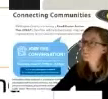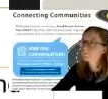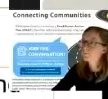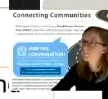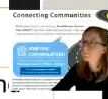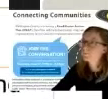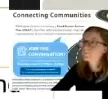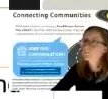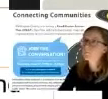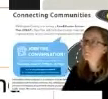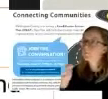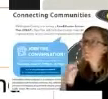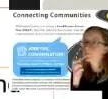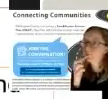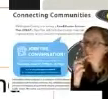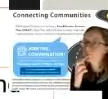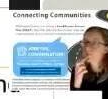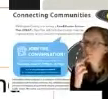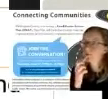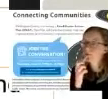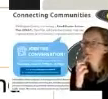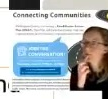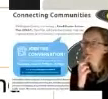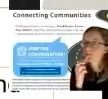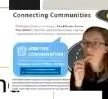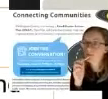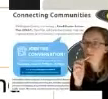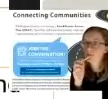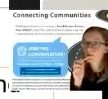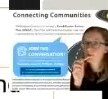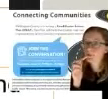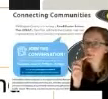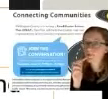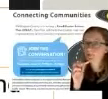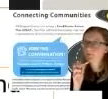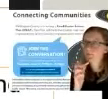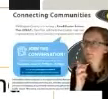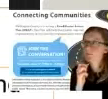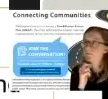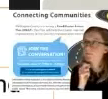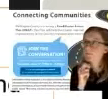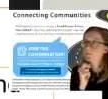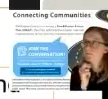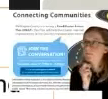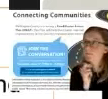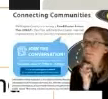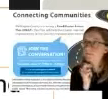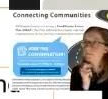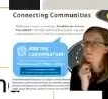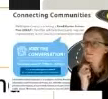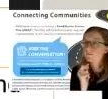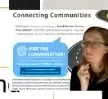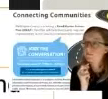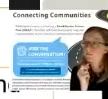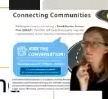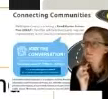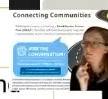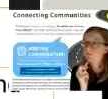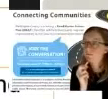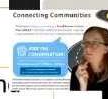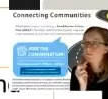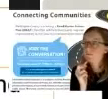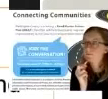In terms of cultural environment, we're looking at supporting the culture of collaboration where county transportation